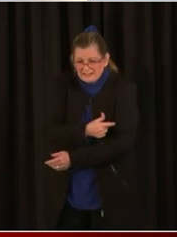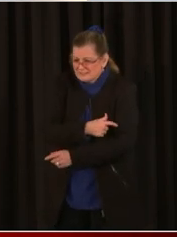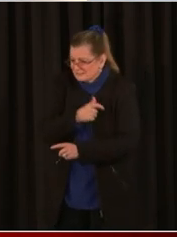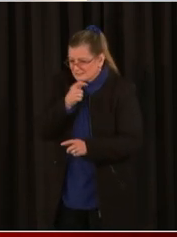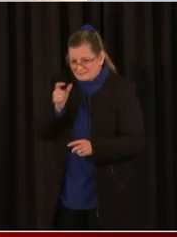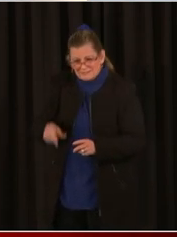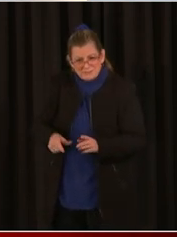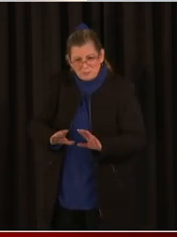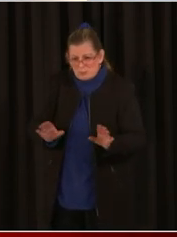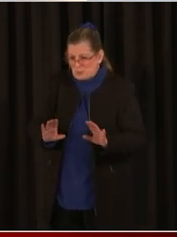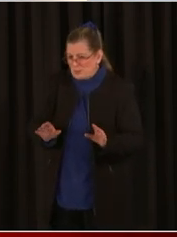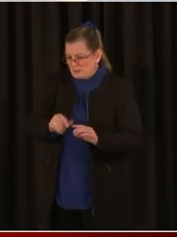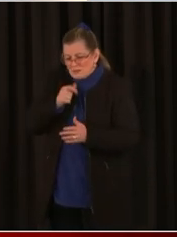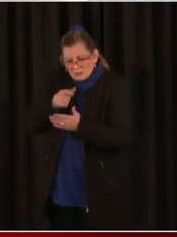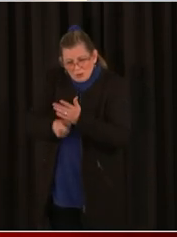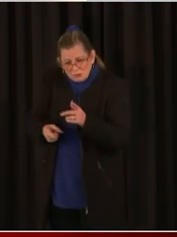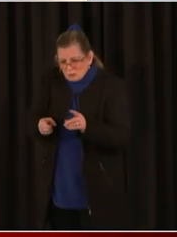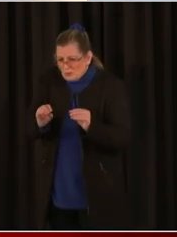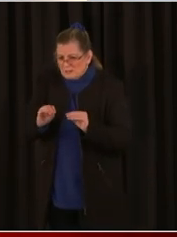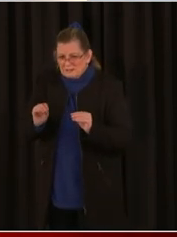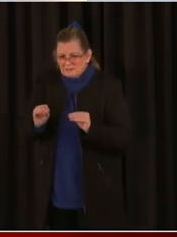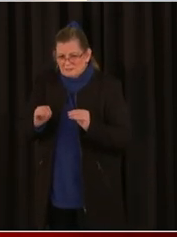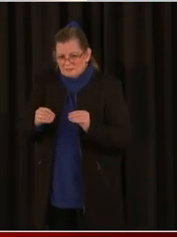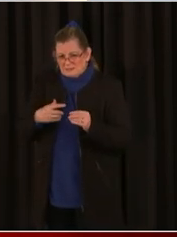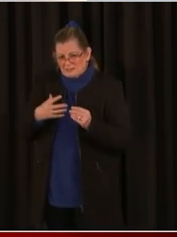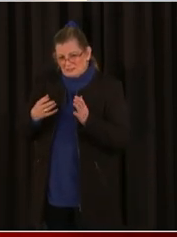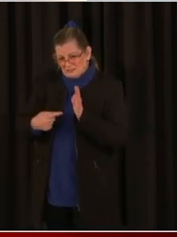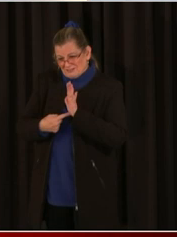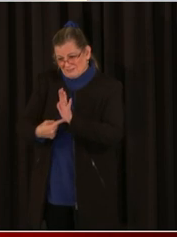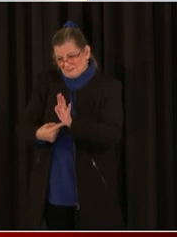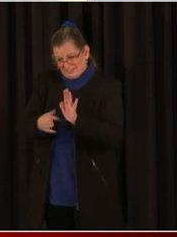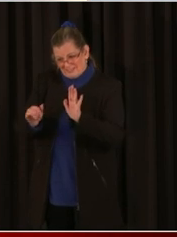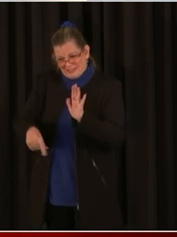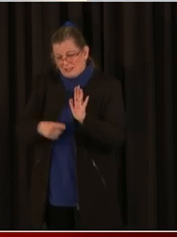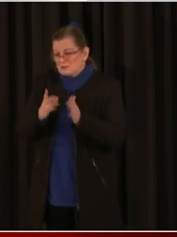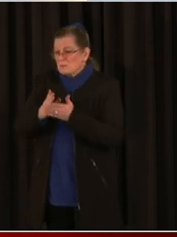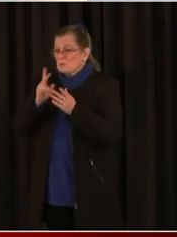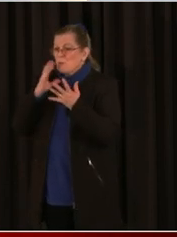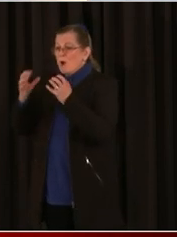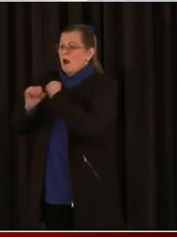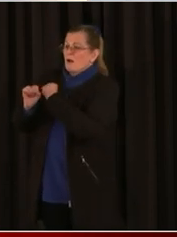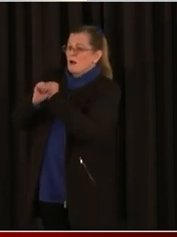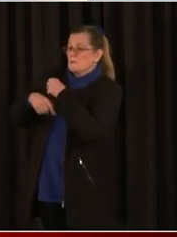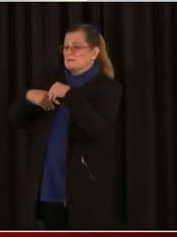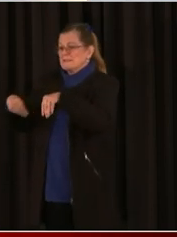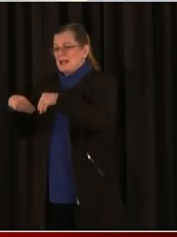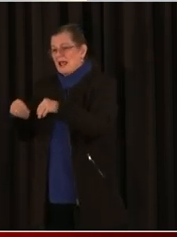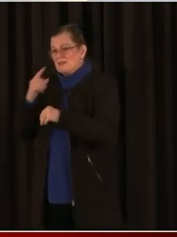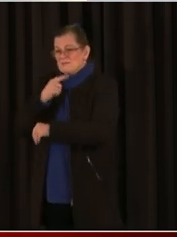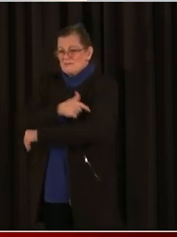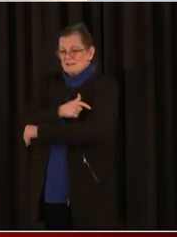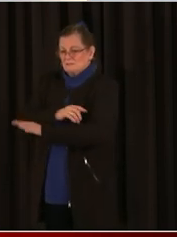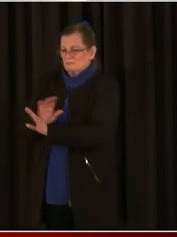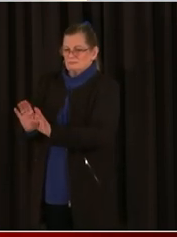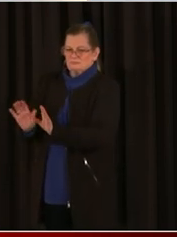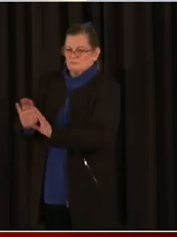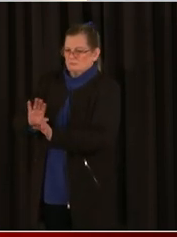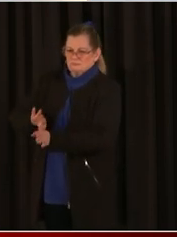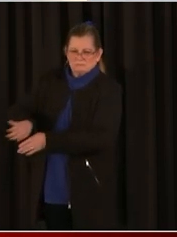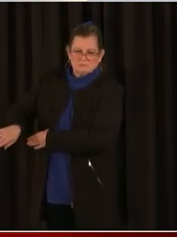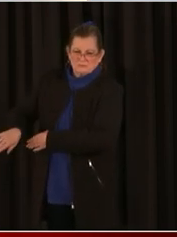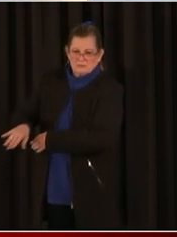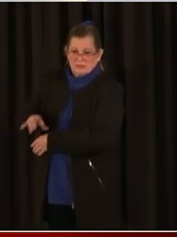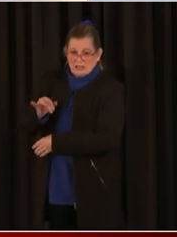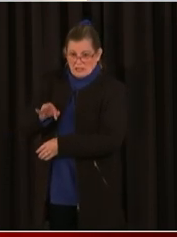vaccine for a price and have it administered by anyone who considers themselves a healthcare provider or otherwise. If